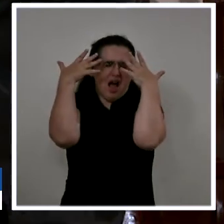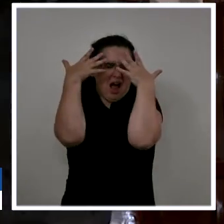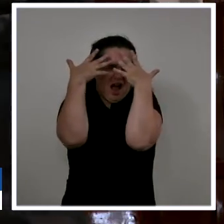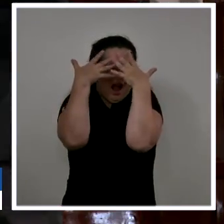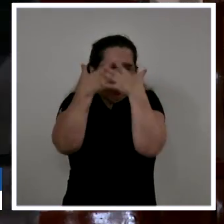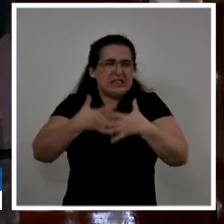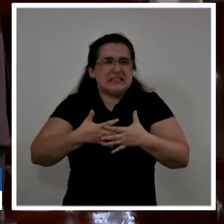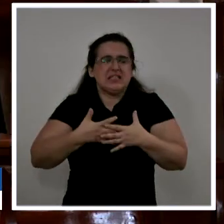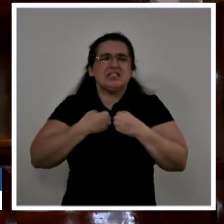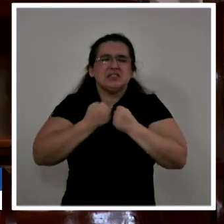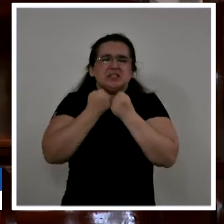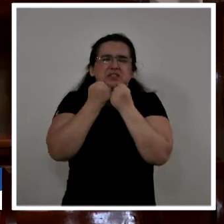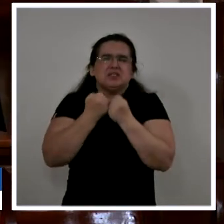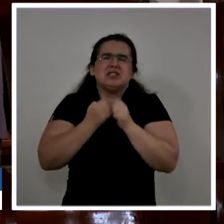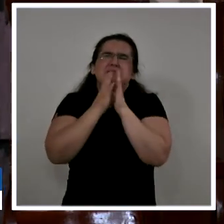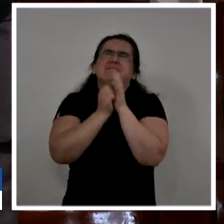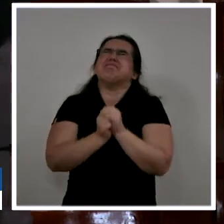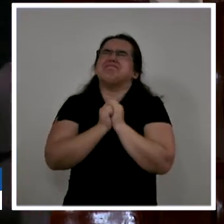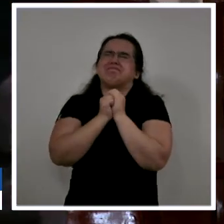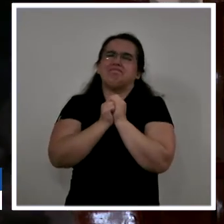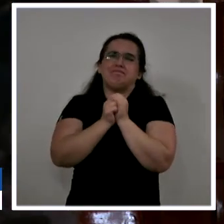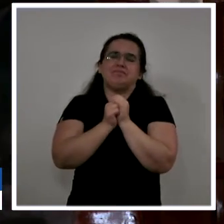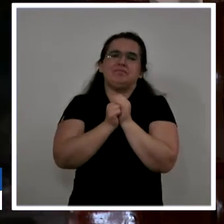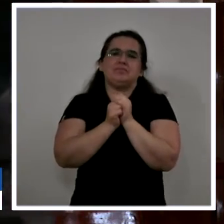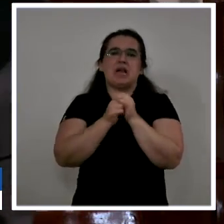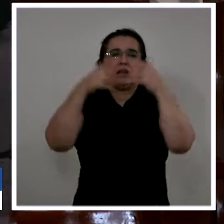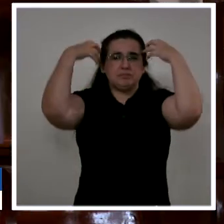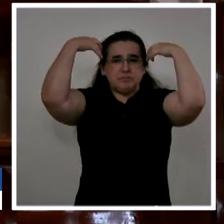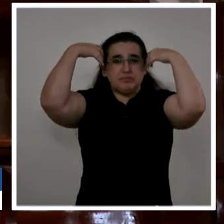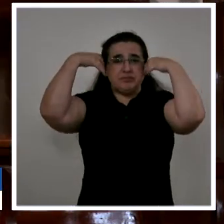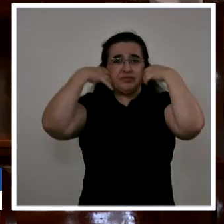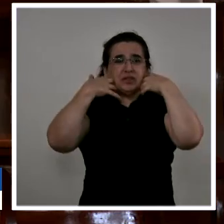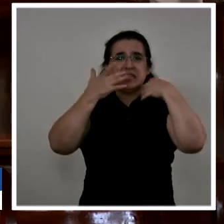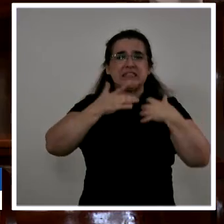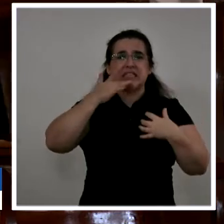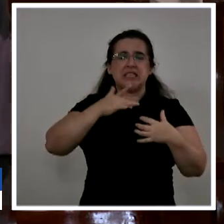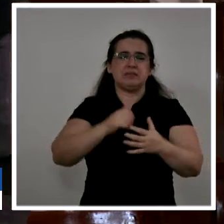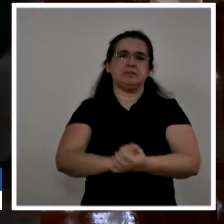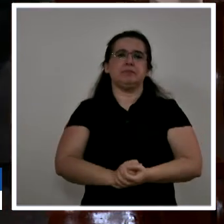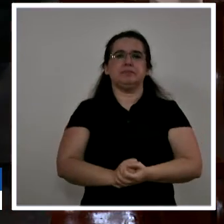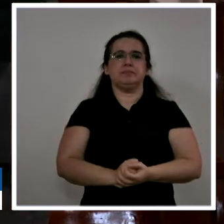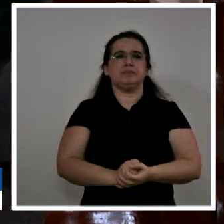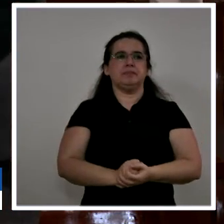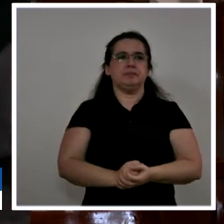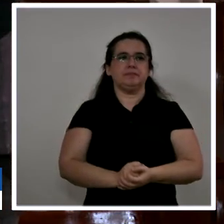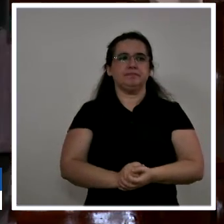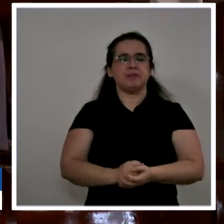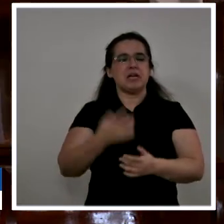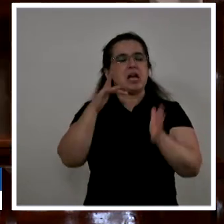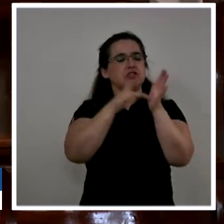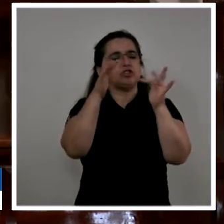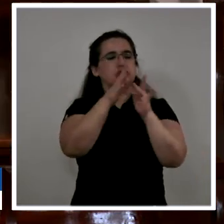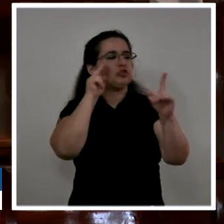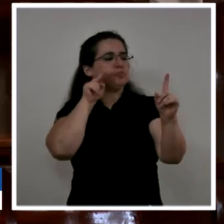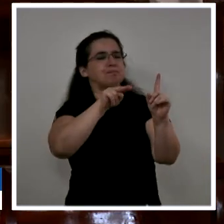tão desesperada, that he sweat great drops of blood. Que ele suou gotas de sangue. And looking unto Jesus, e